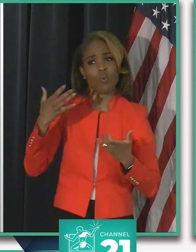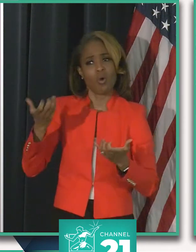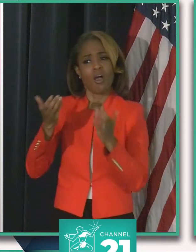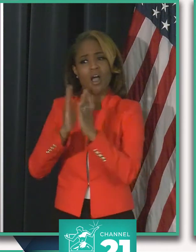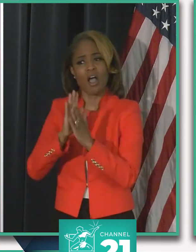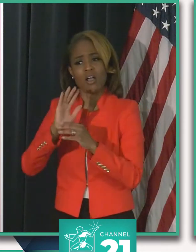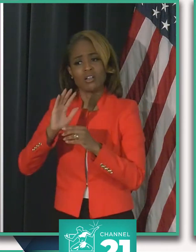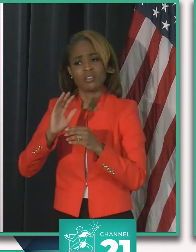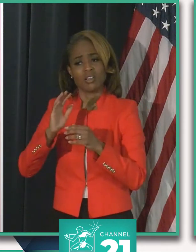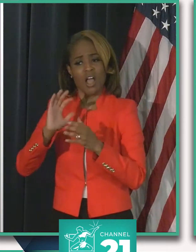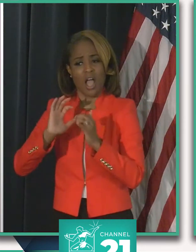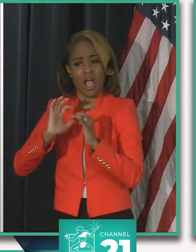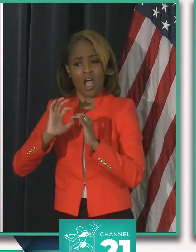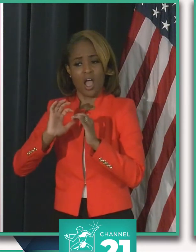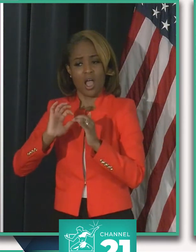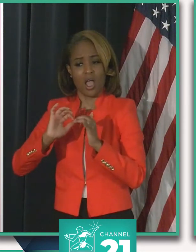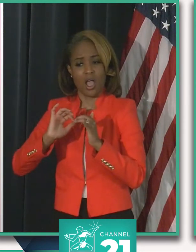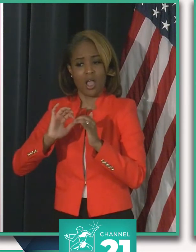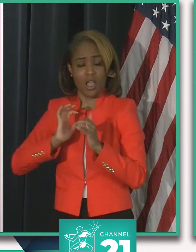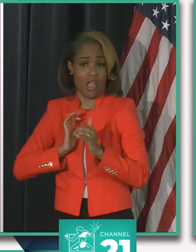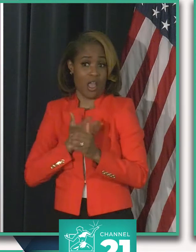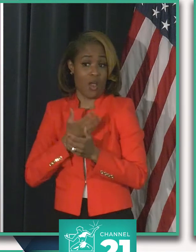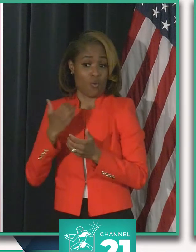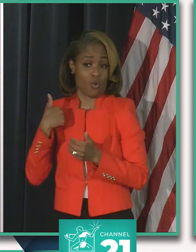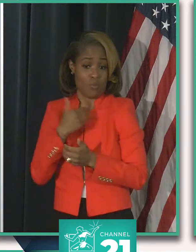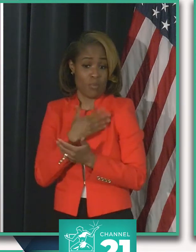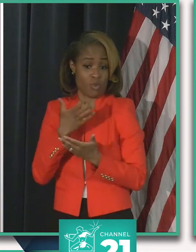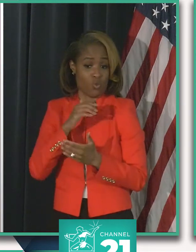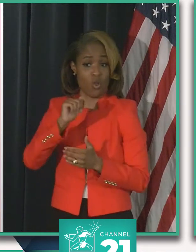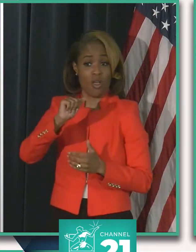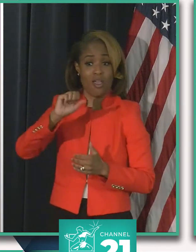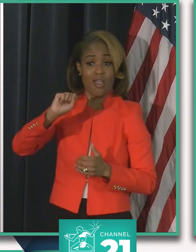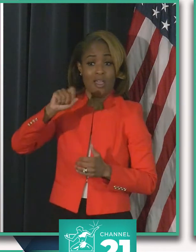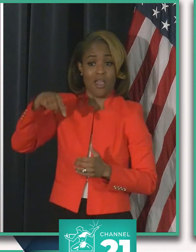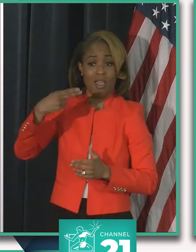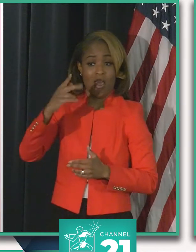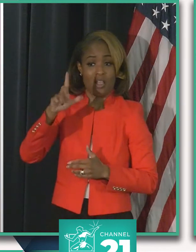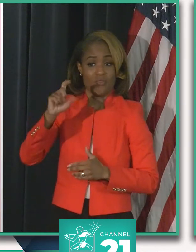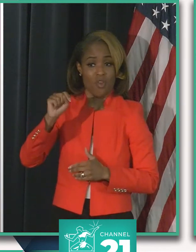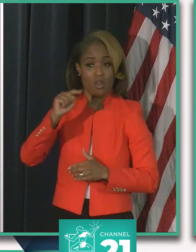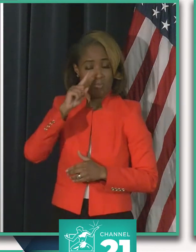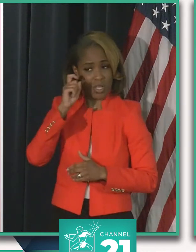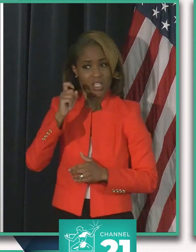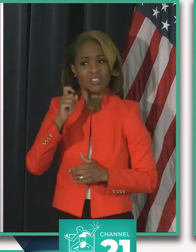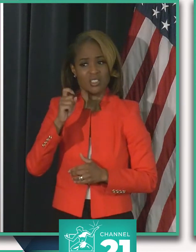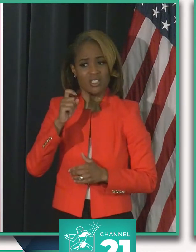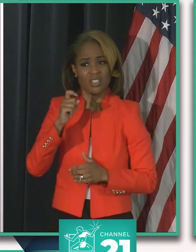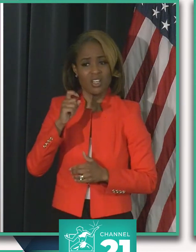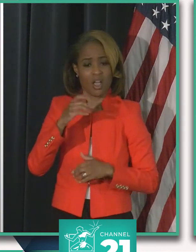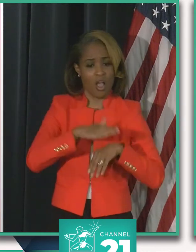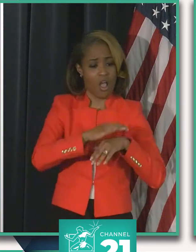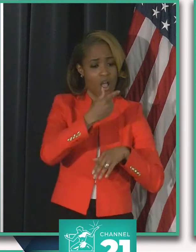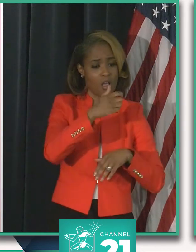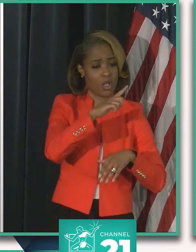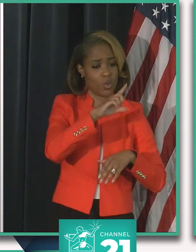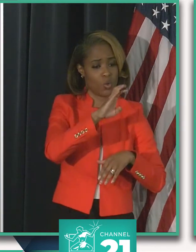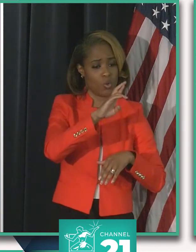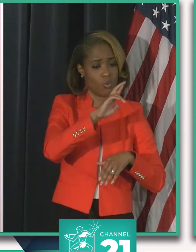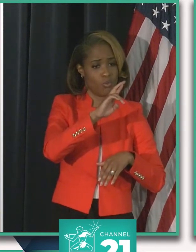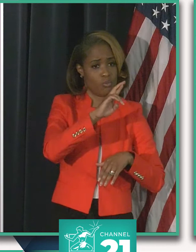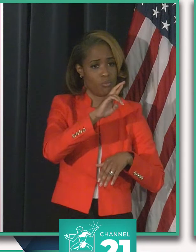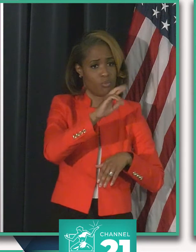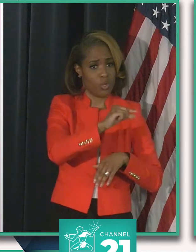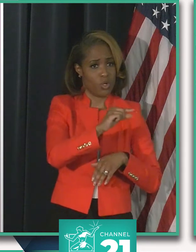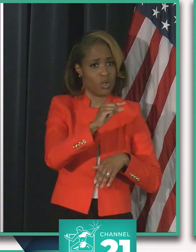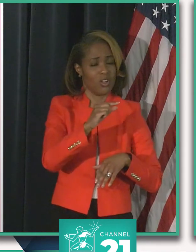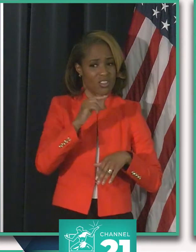our members want the asphalt humps put on our street. Because we got on Goldberg, we got like